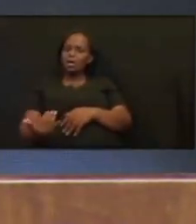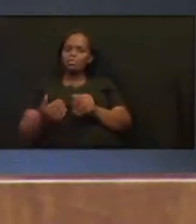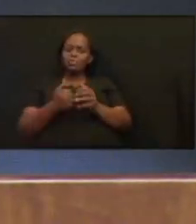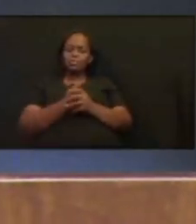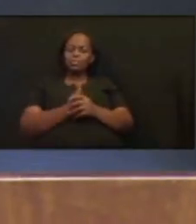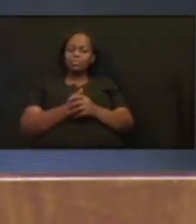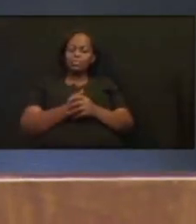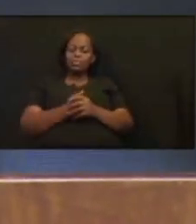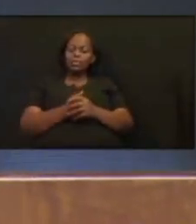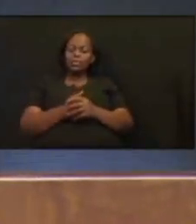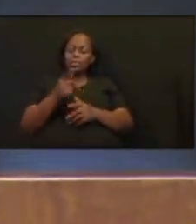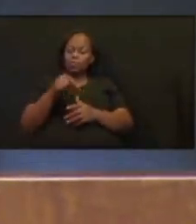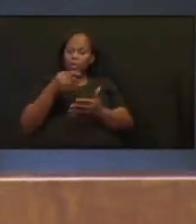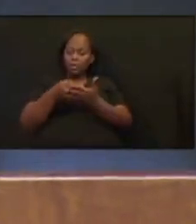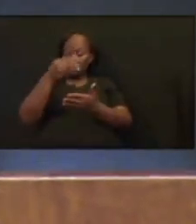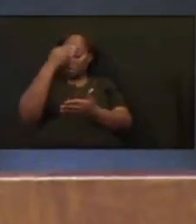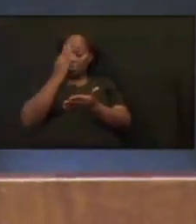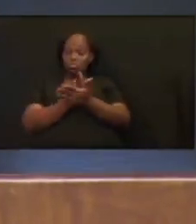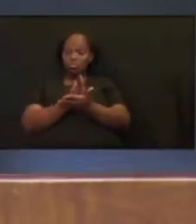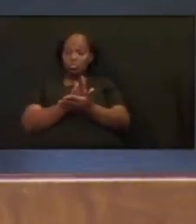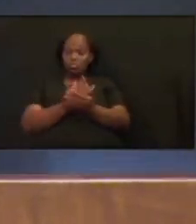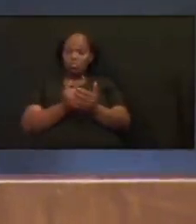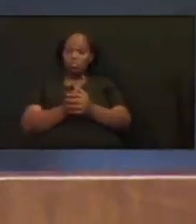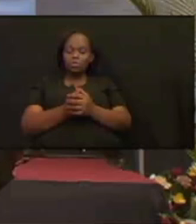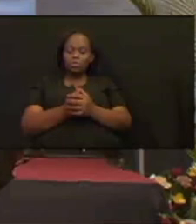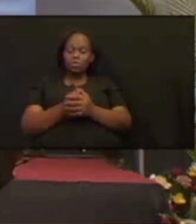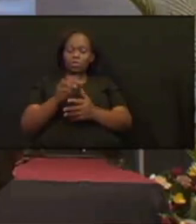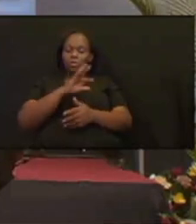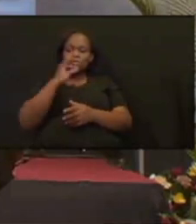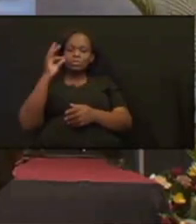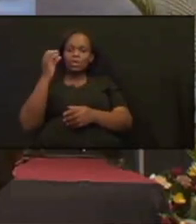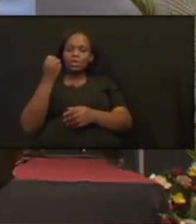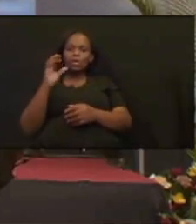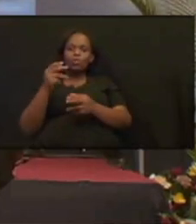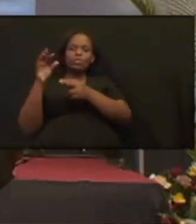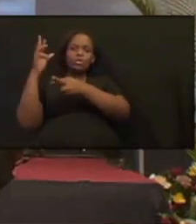Are we learning? The spirit of revival.